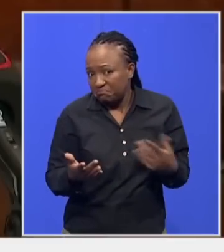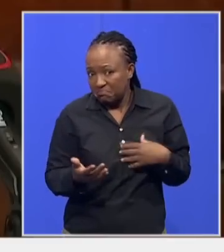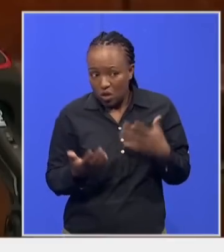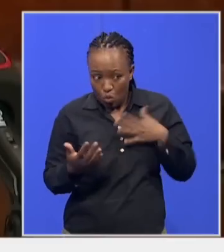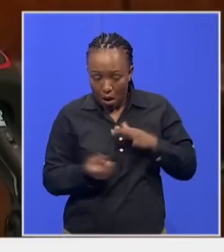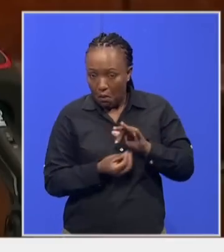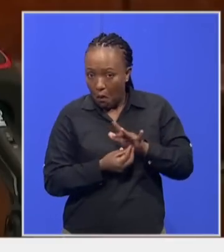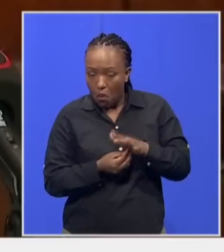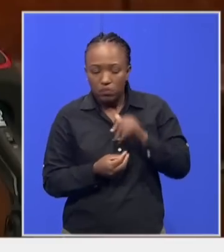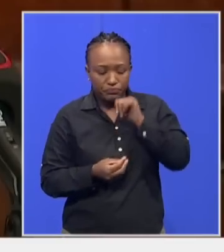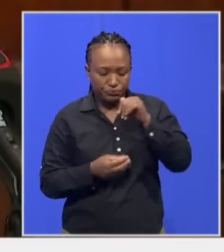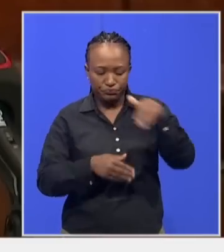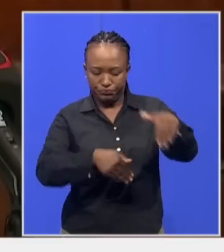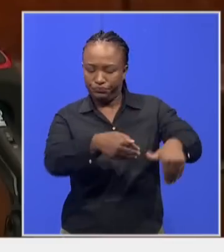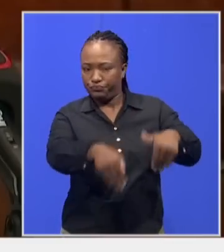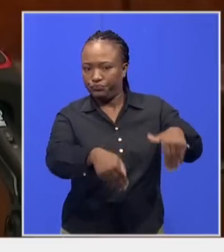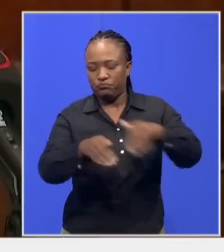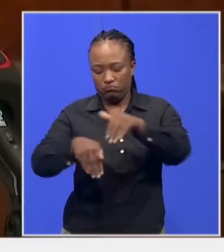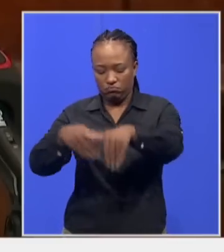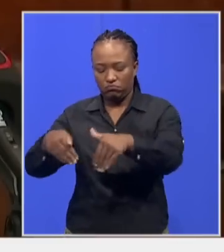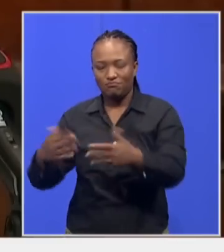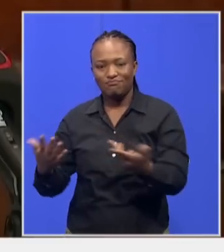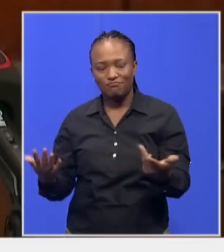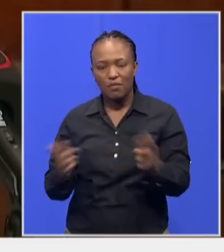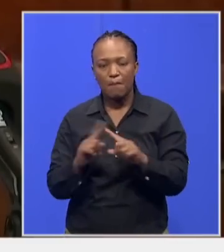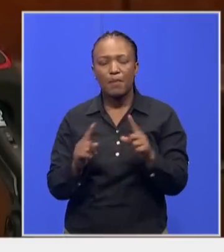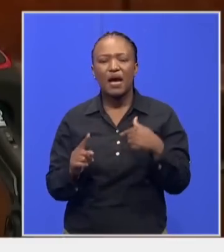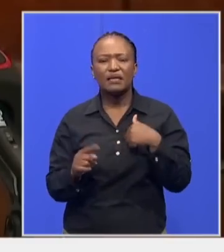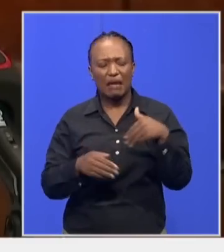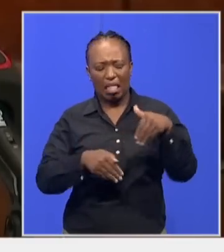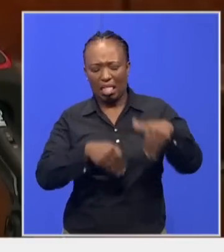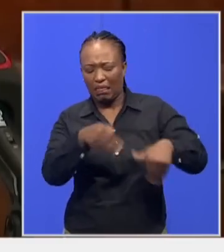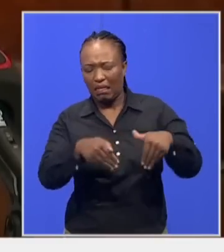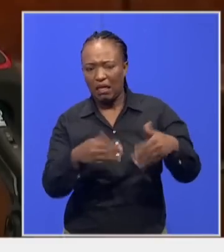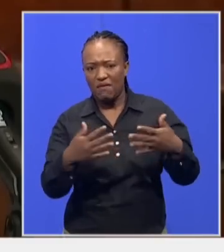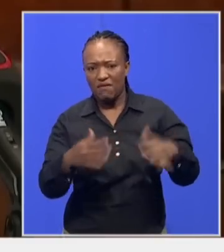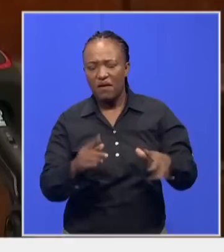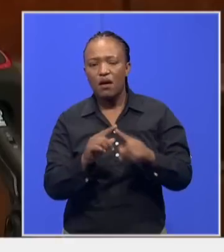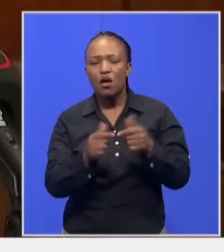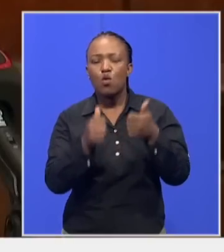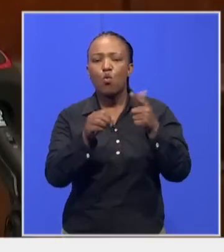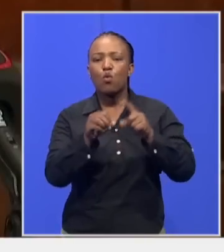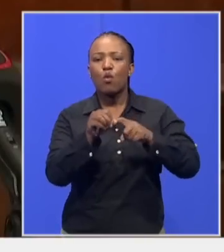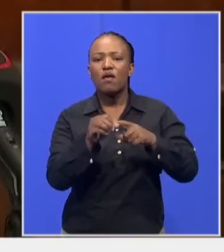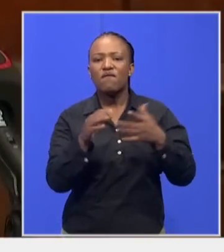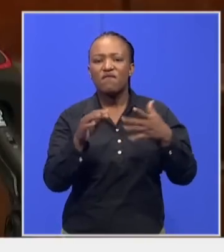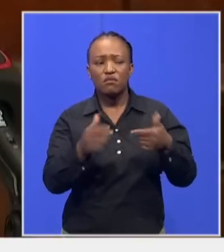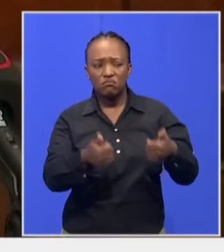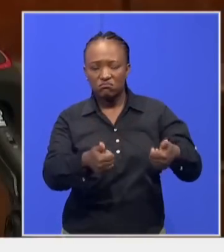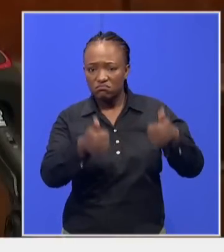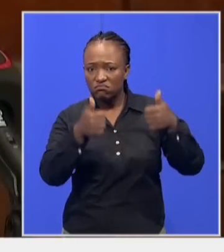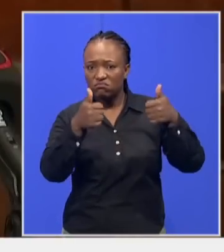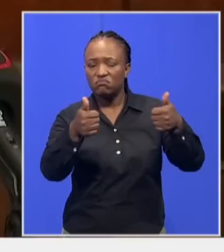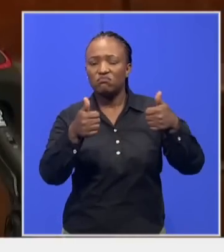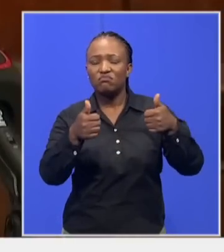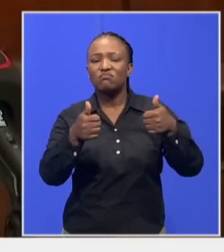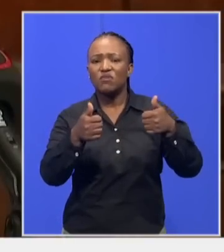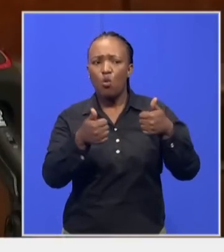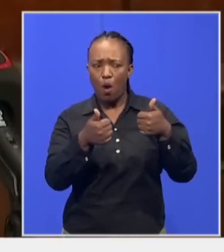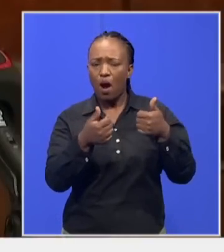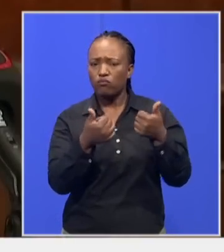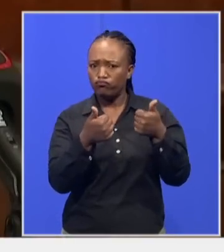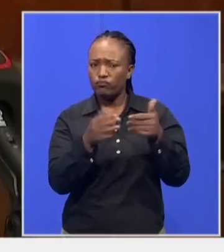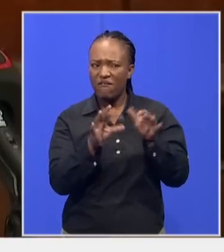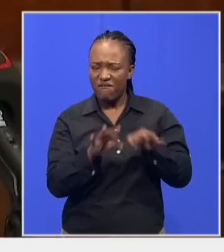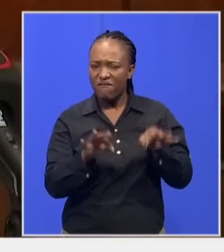course you are going to reach levels where you have mined out good quality coal that gives you the right calorific value and